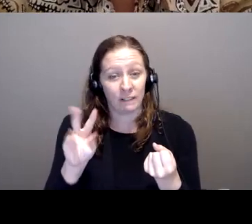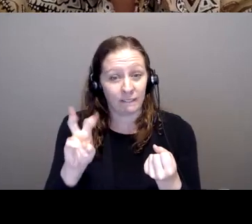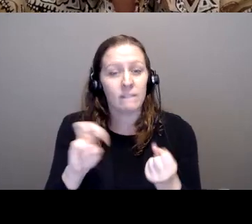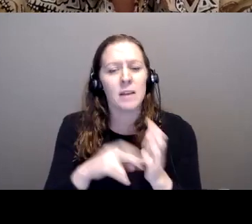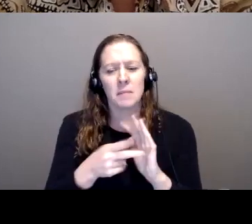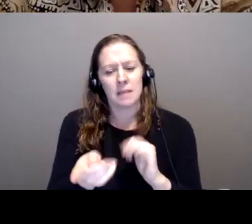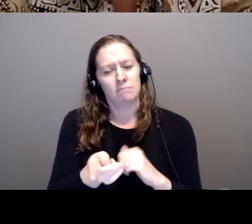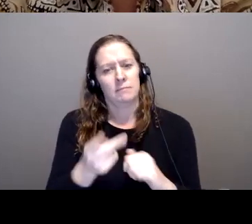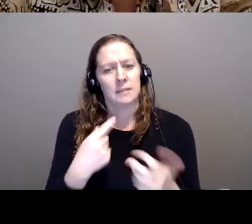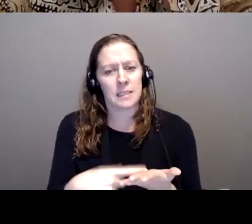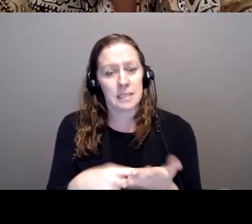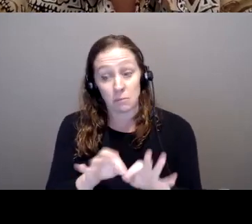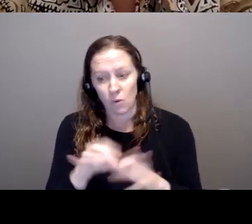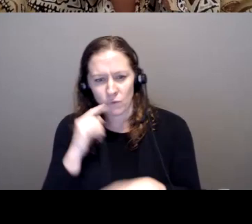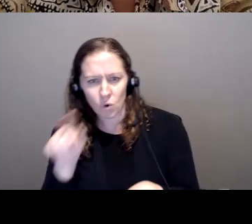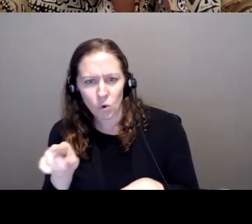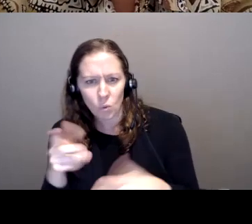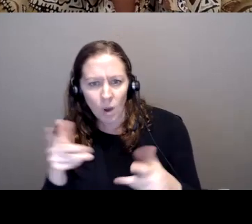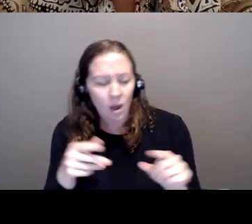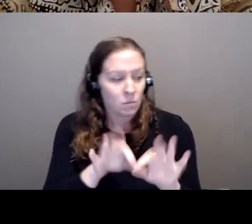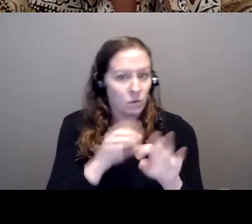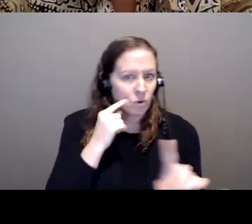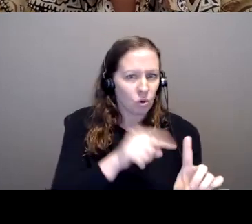is important to them and